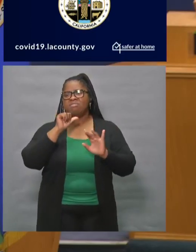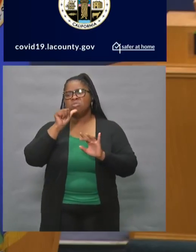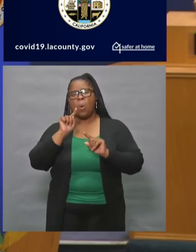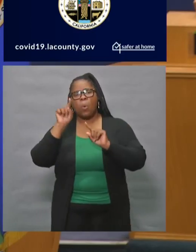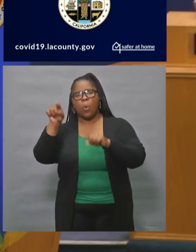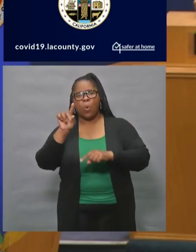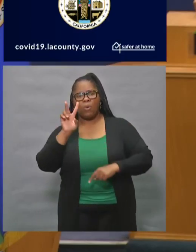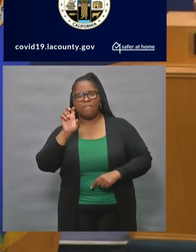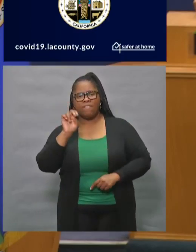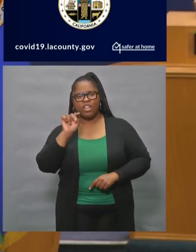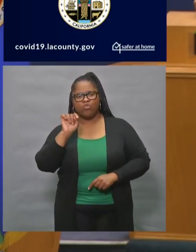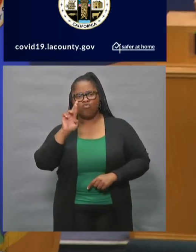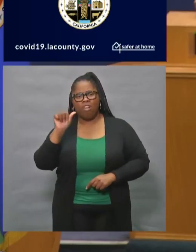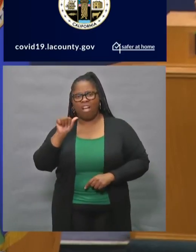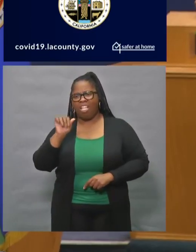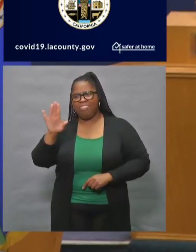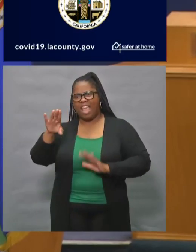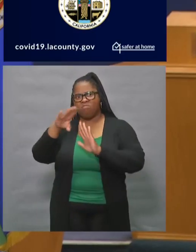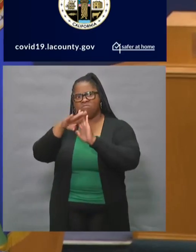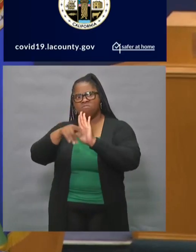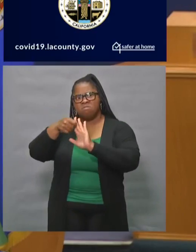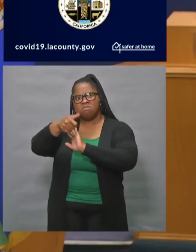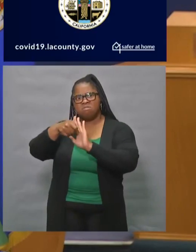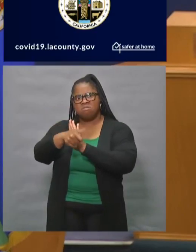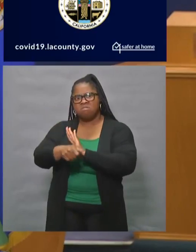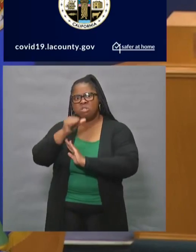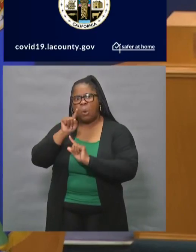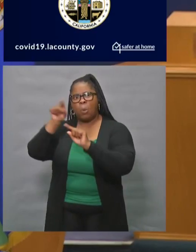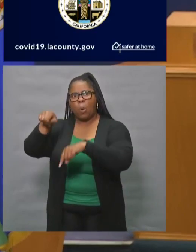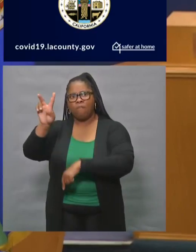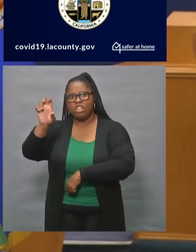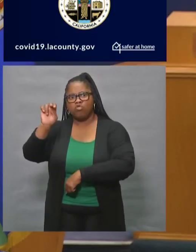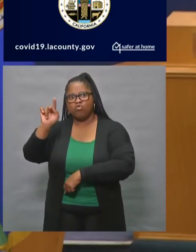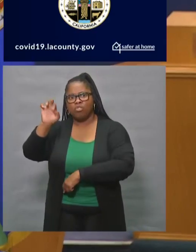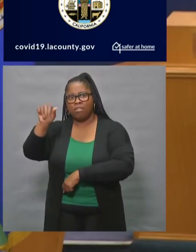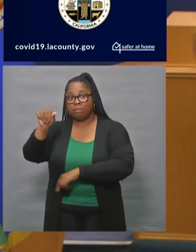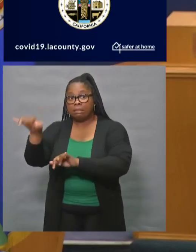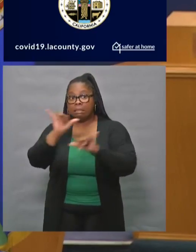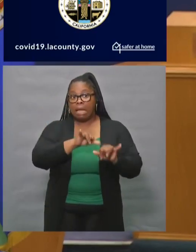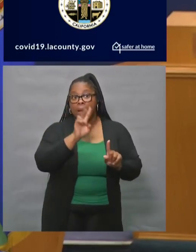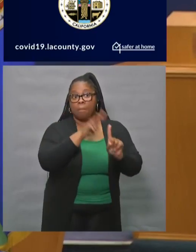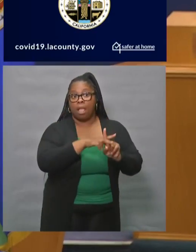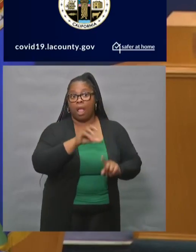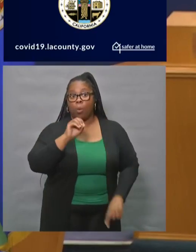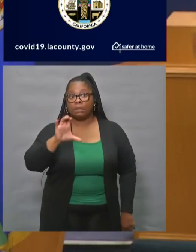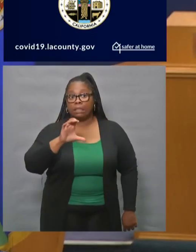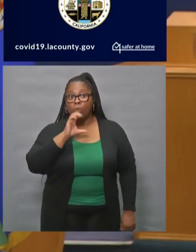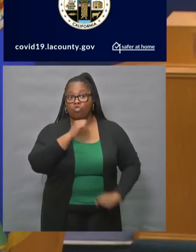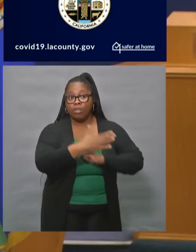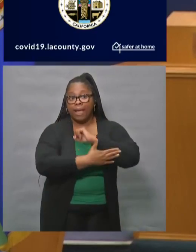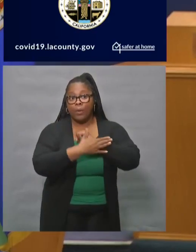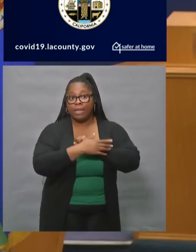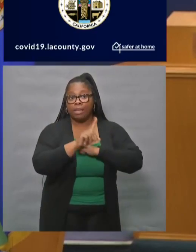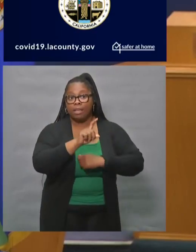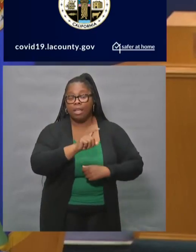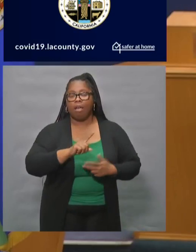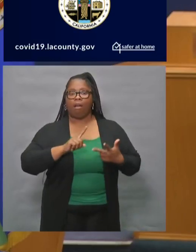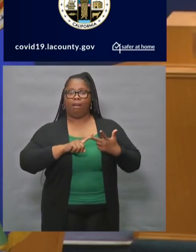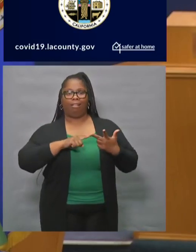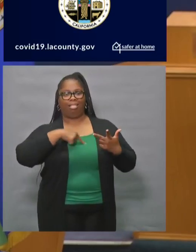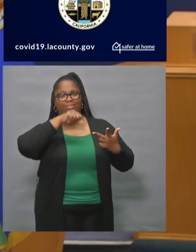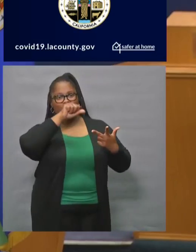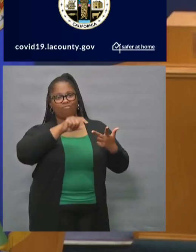even though they're lifting their restrictions. Are you giving the same request for Orange County? Yeah, I mean, yes, I love the last question, so let me